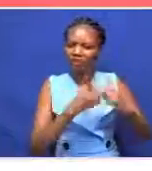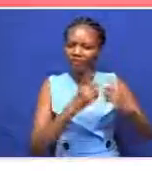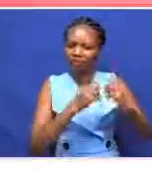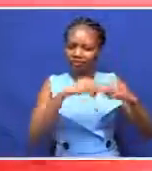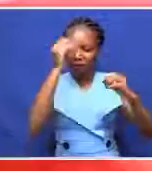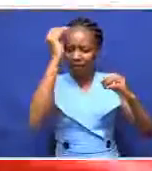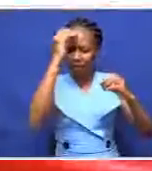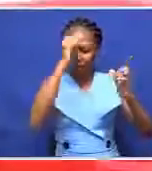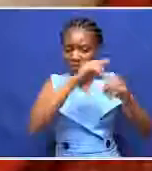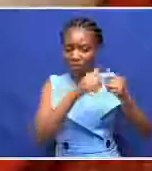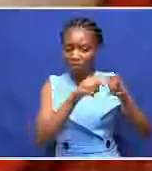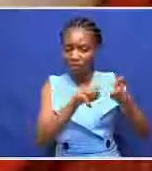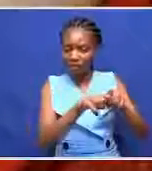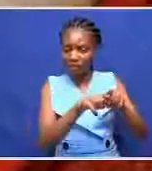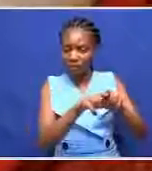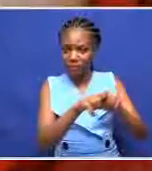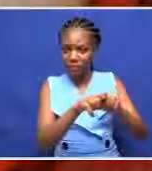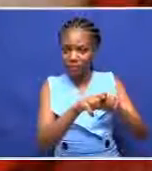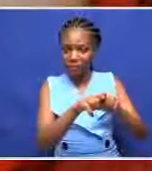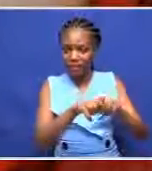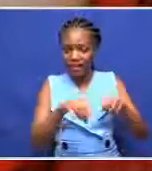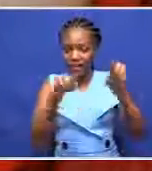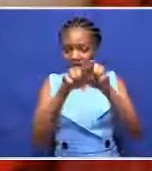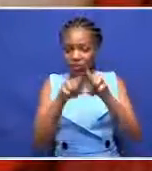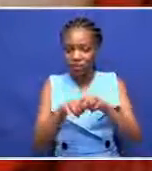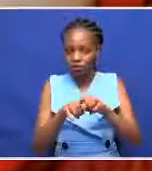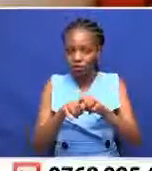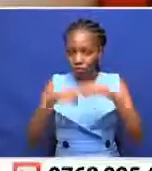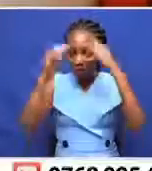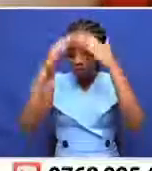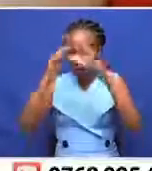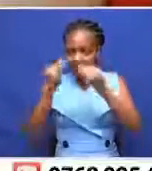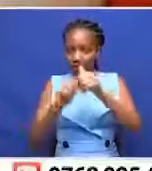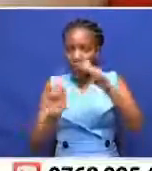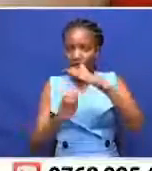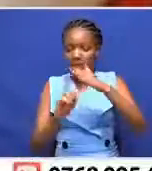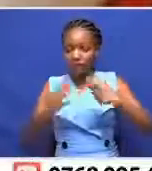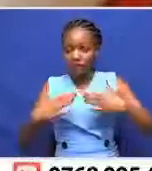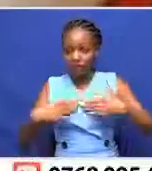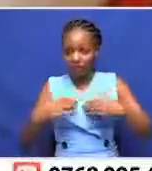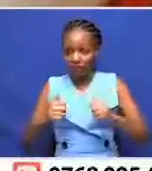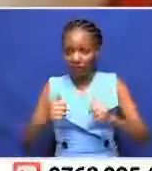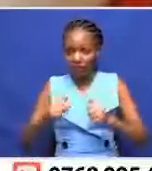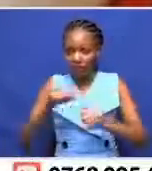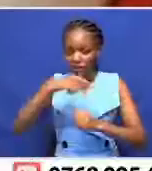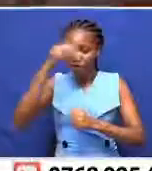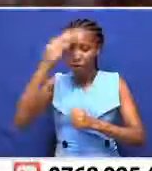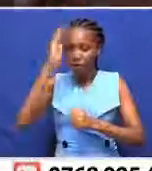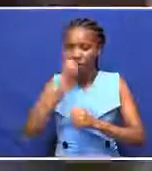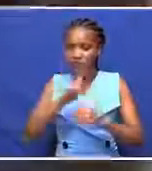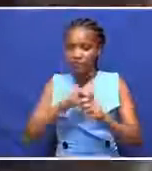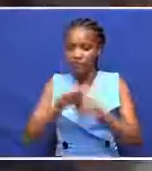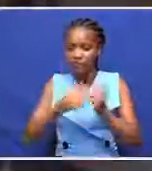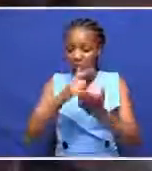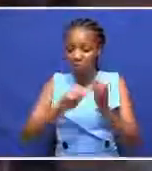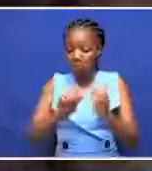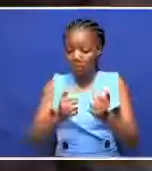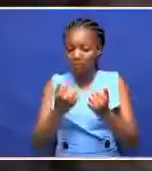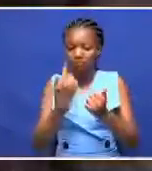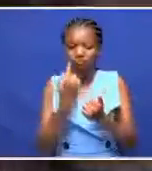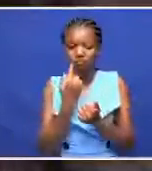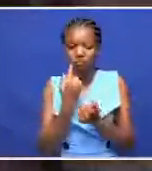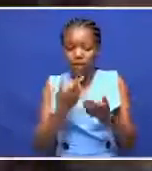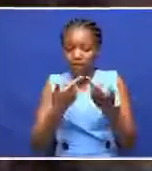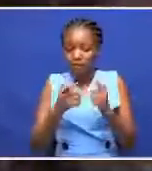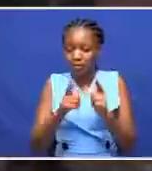different opinions from different players. According to the Ministry of Health, we are not out of the woods just yet.